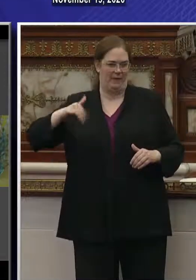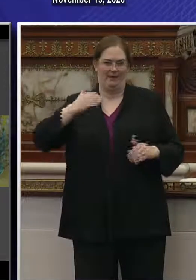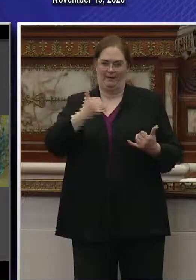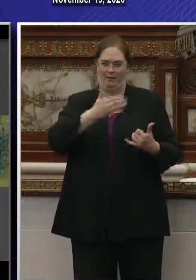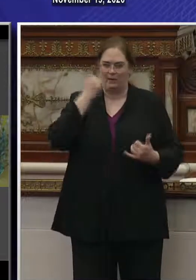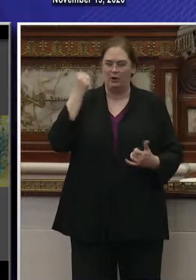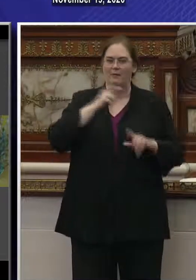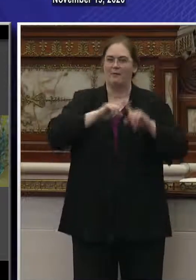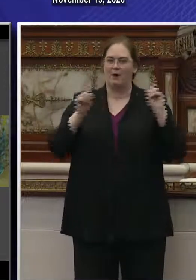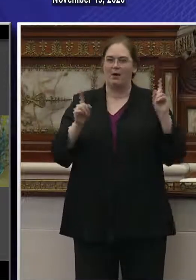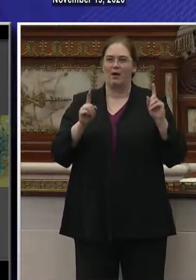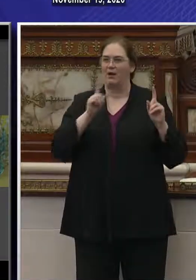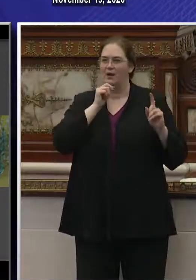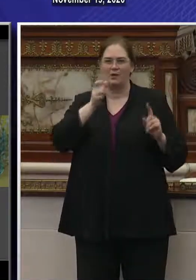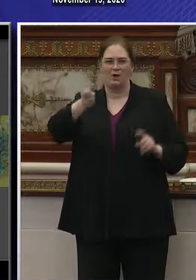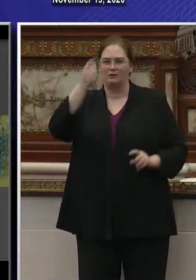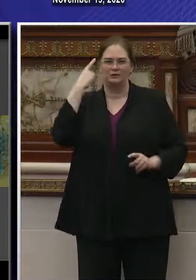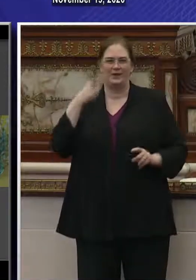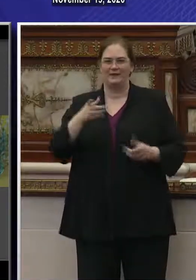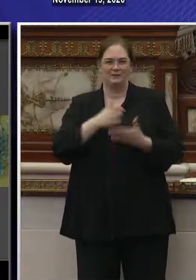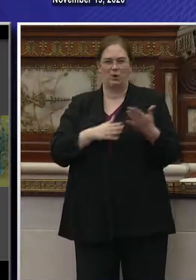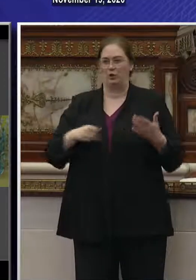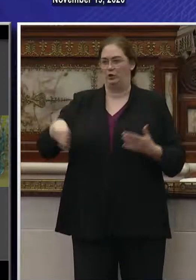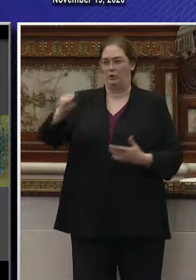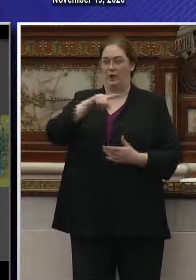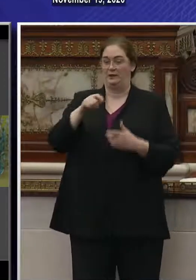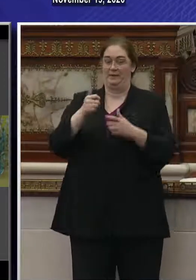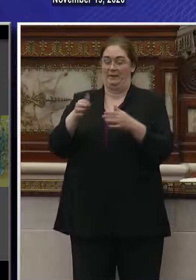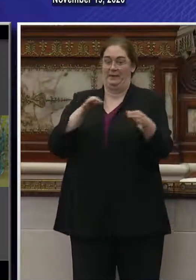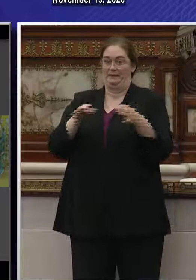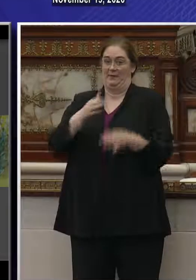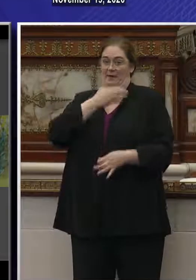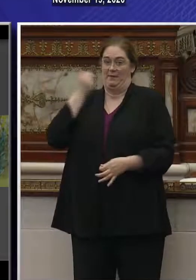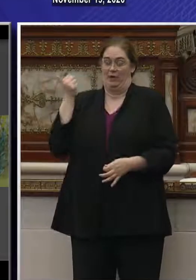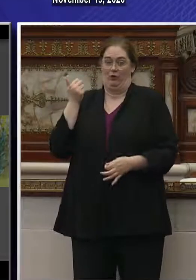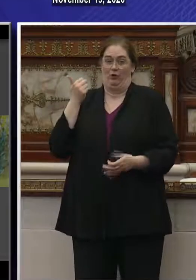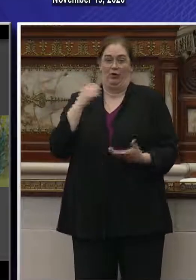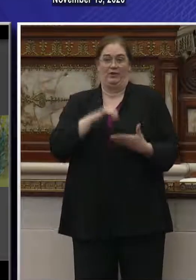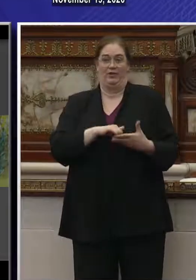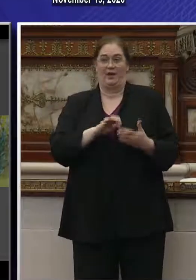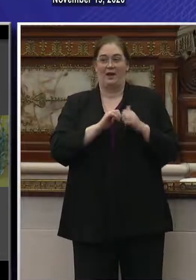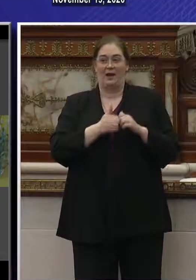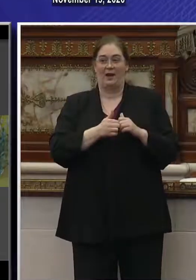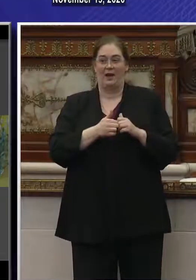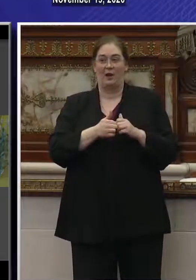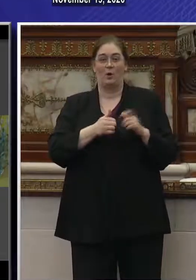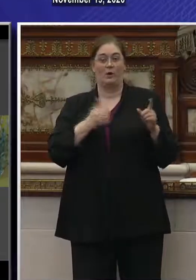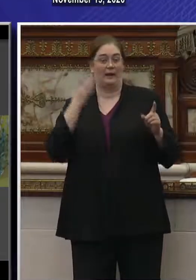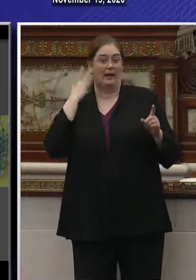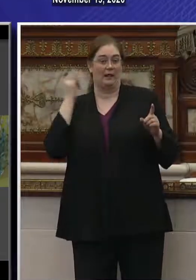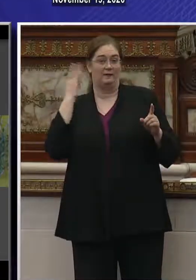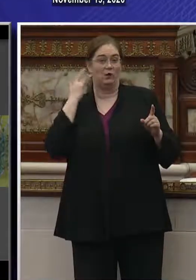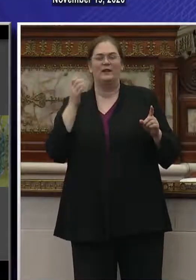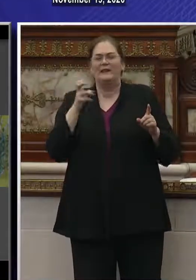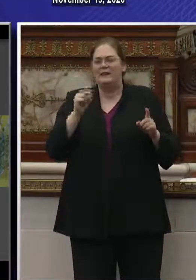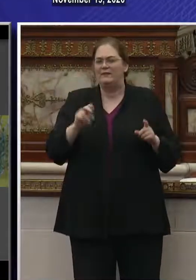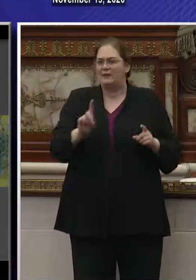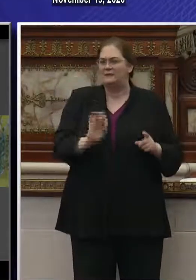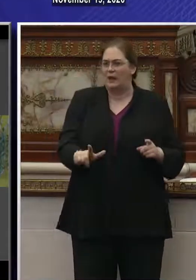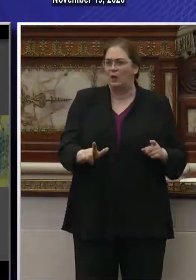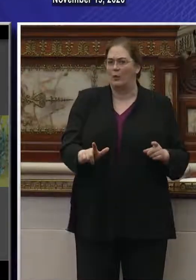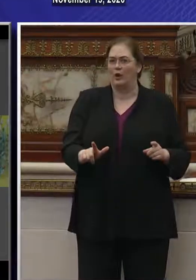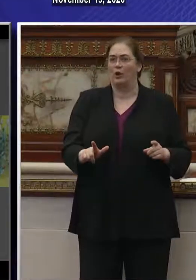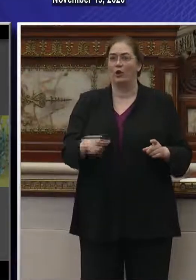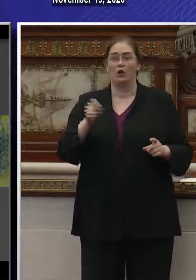but I don't understand this part. You guys can explain it better, that how in California and even in